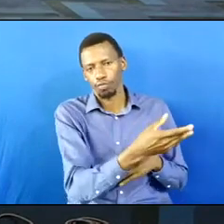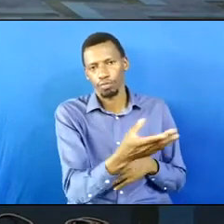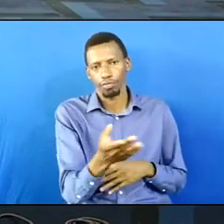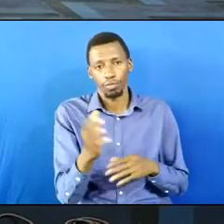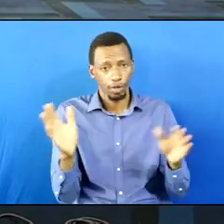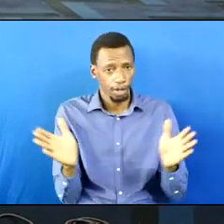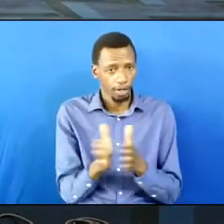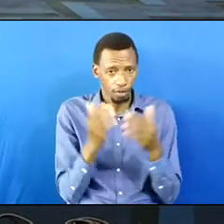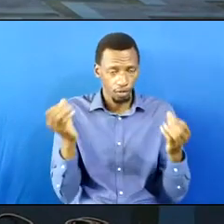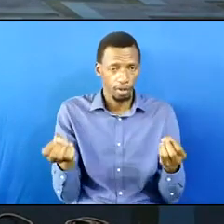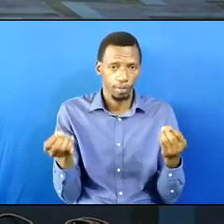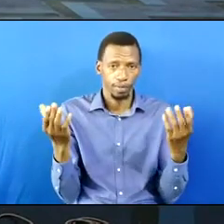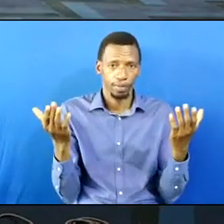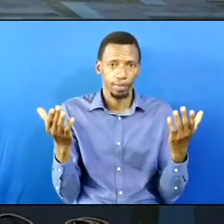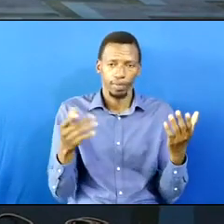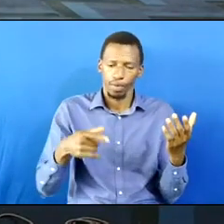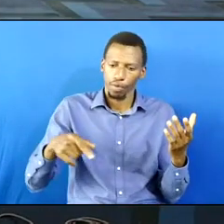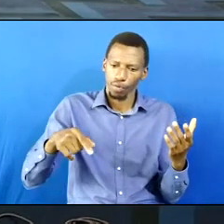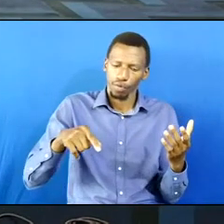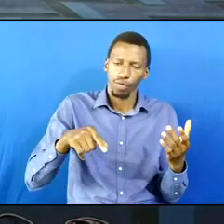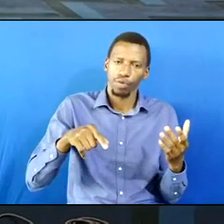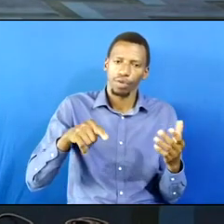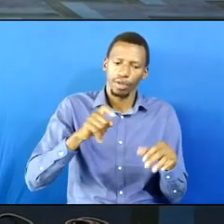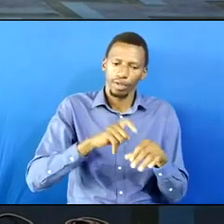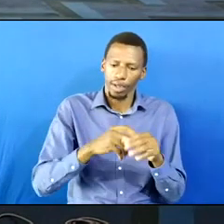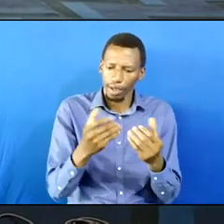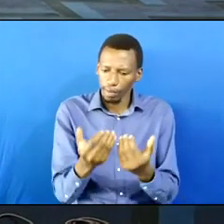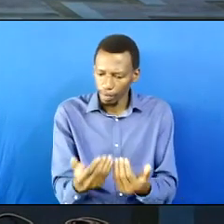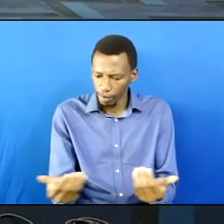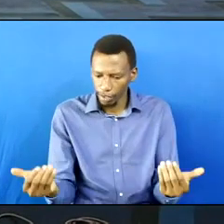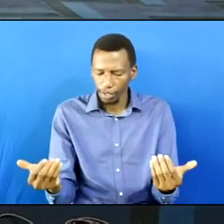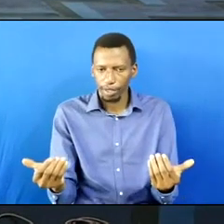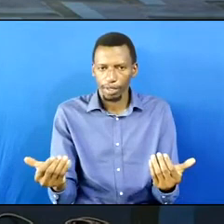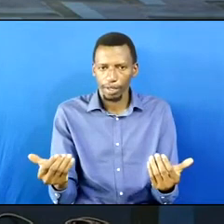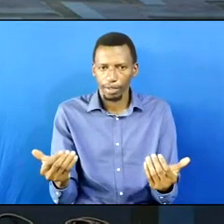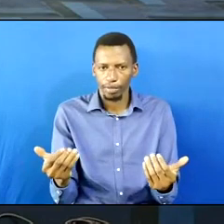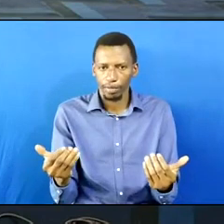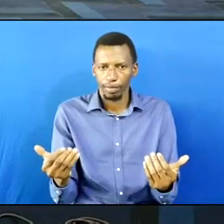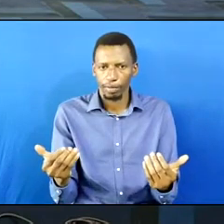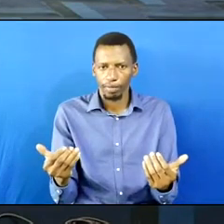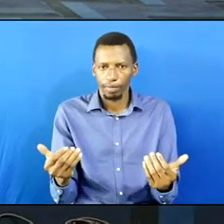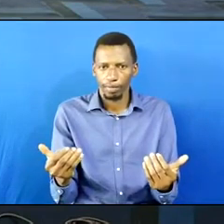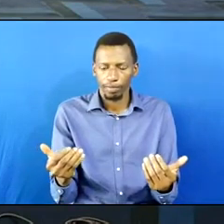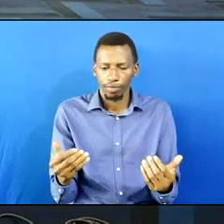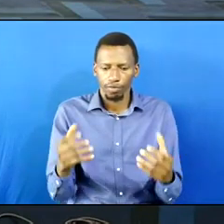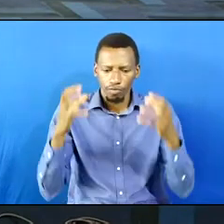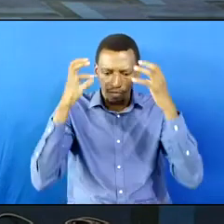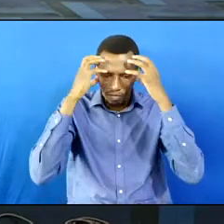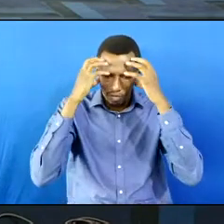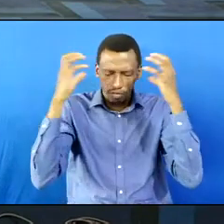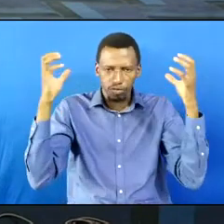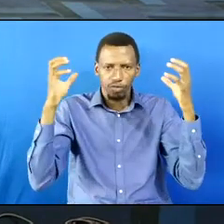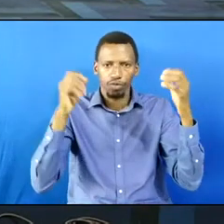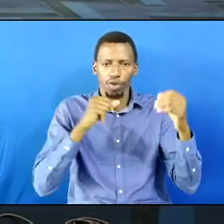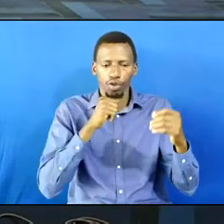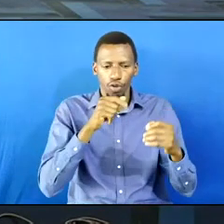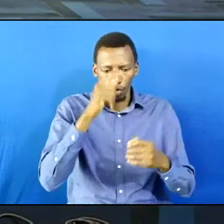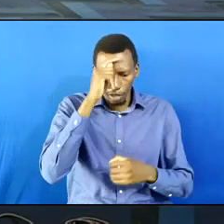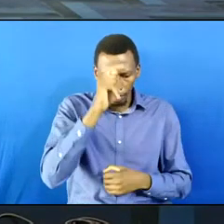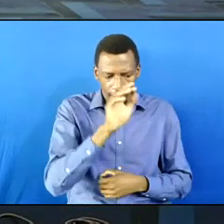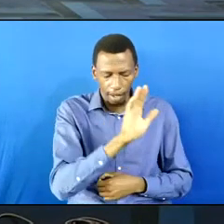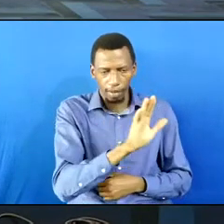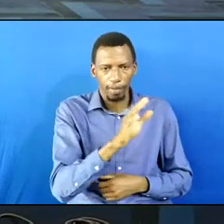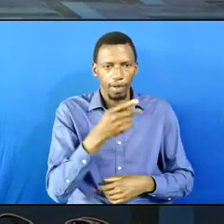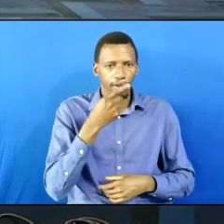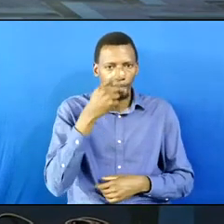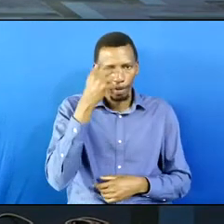Hallelujah. When little children goes against their parents, because they will go against their parents before